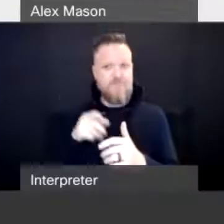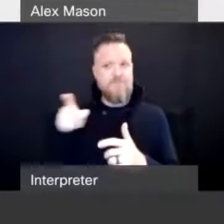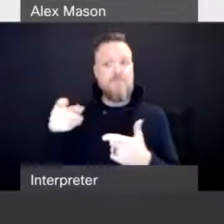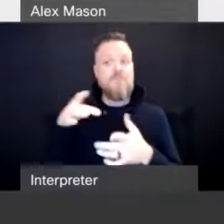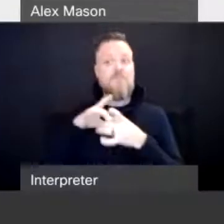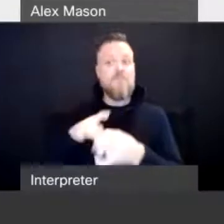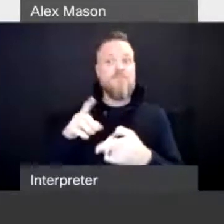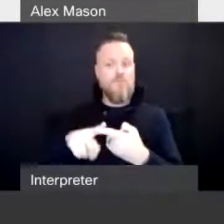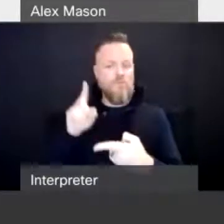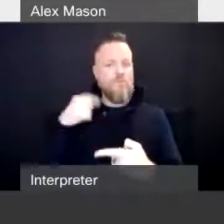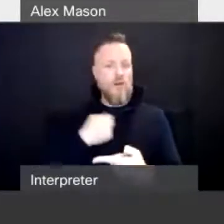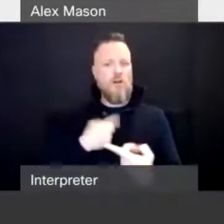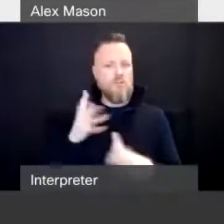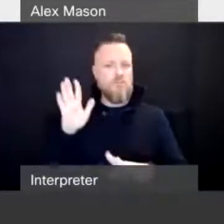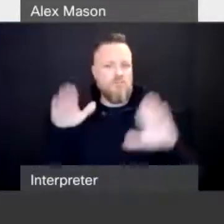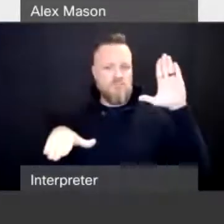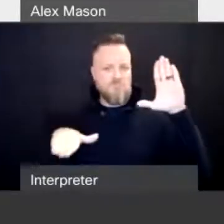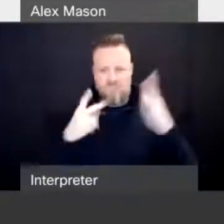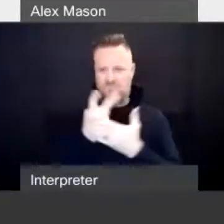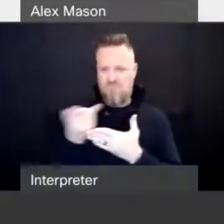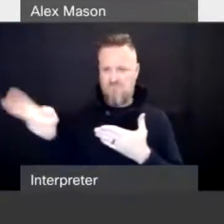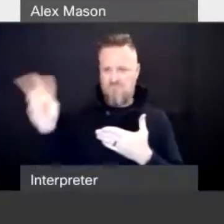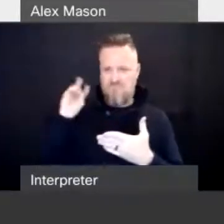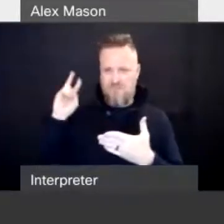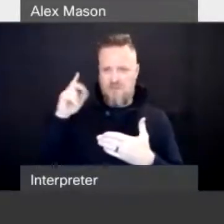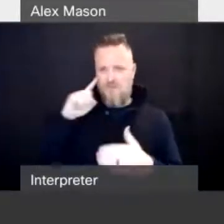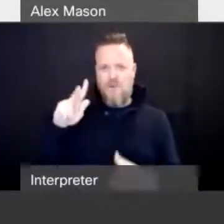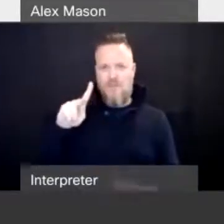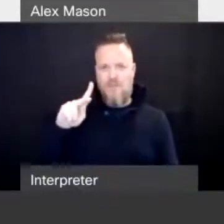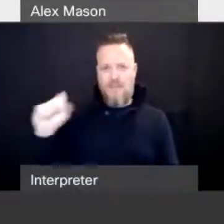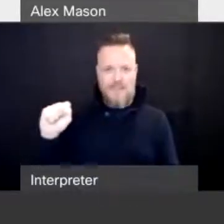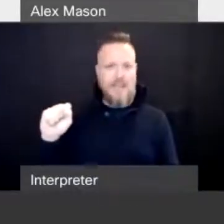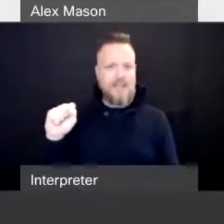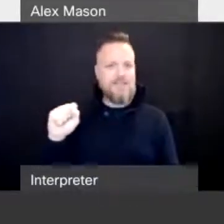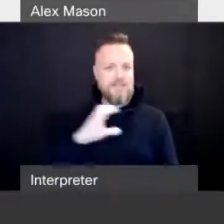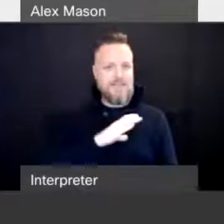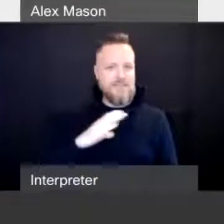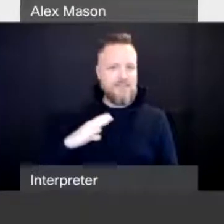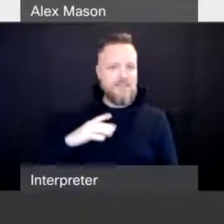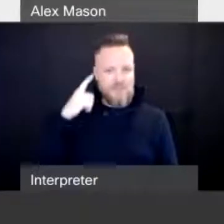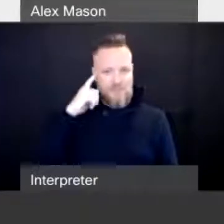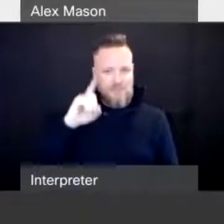the hearing that we had 2 weeks ago on the Kansas Commission for the Deaf.